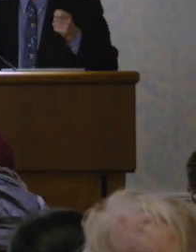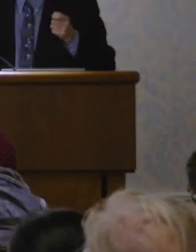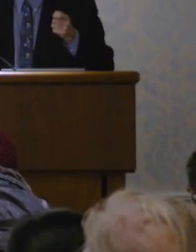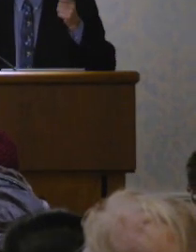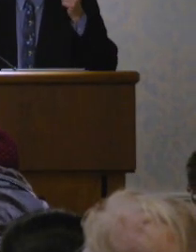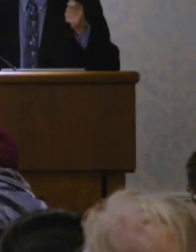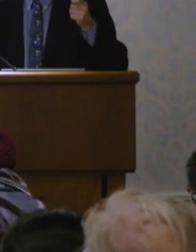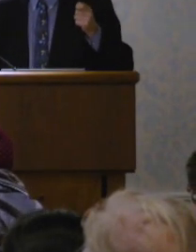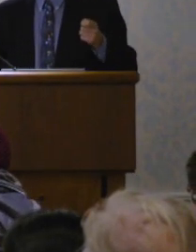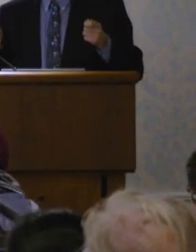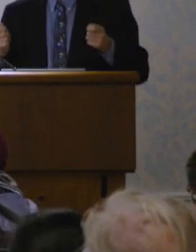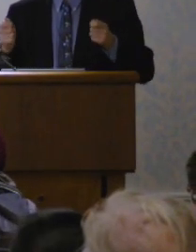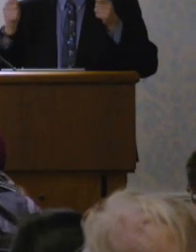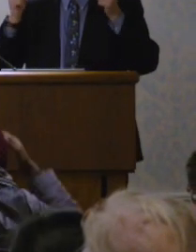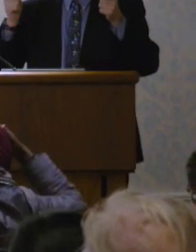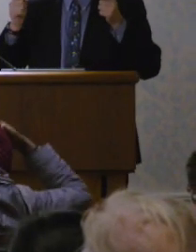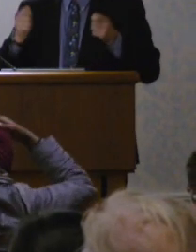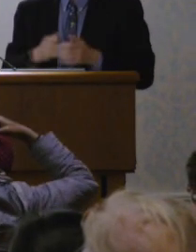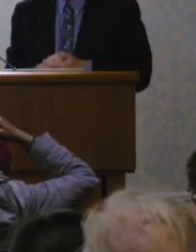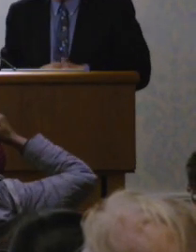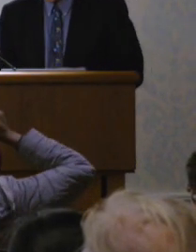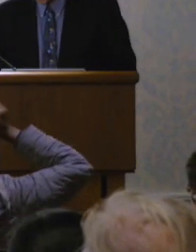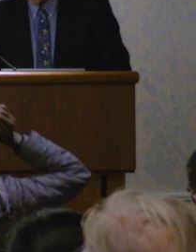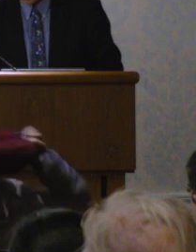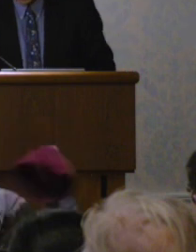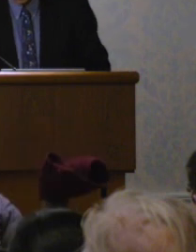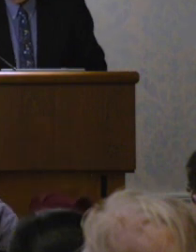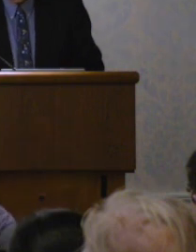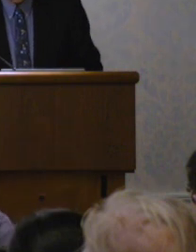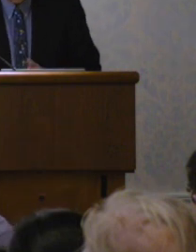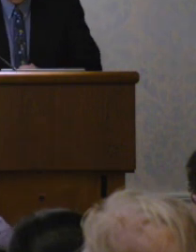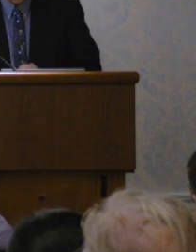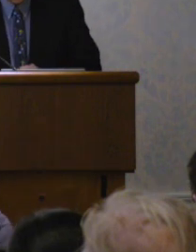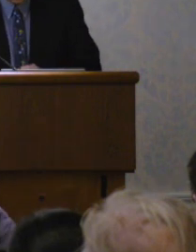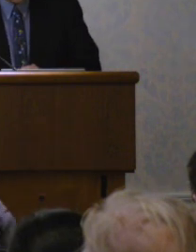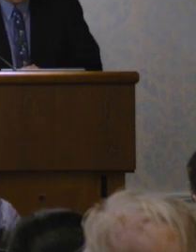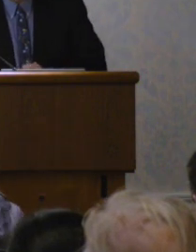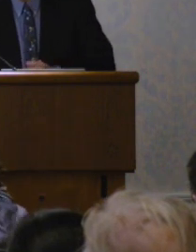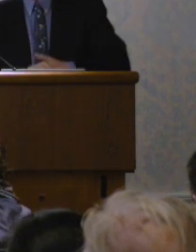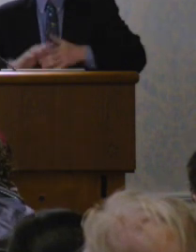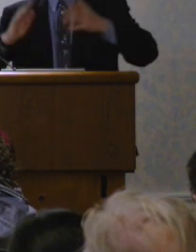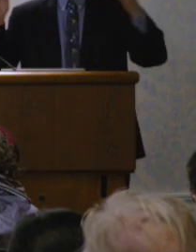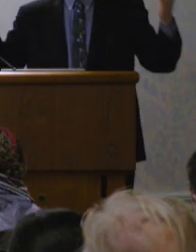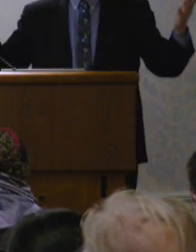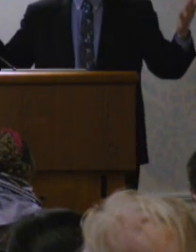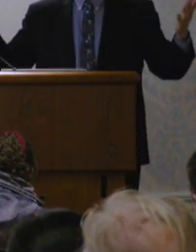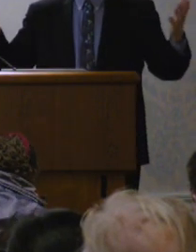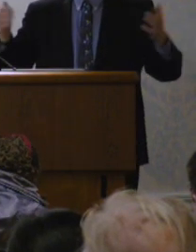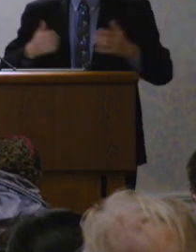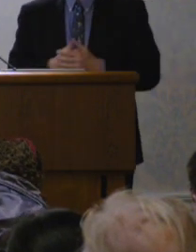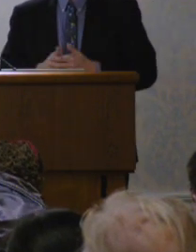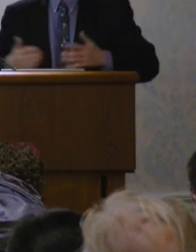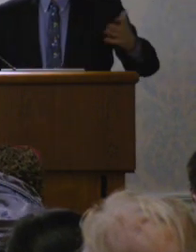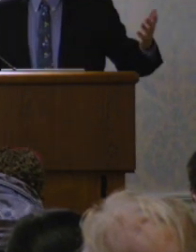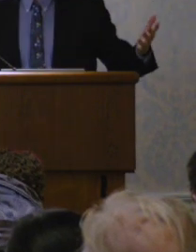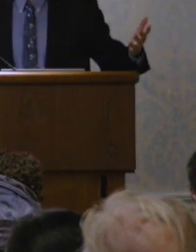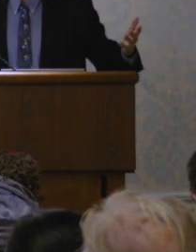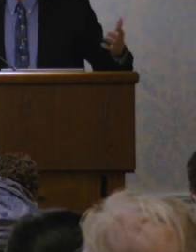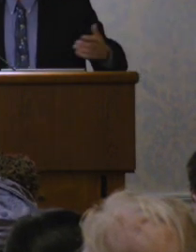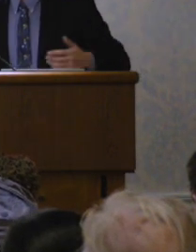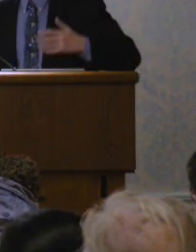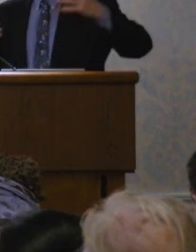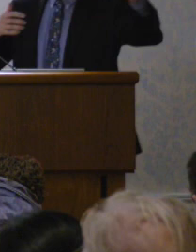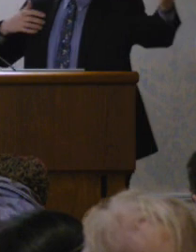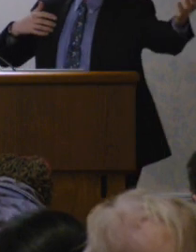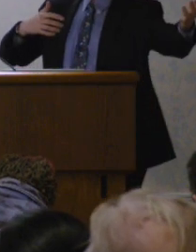normally learn in a year of schooling if they have an effective teacher. So, how do we get better teachers? So there are a lot of